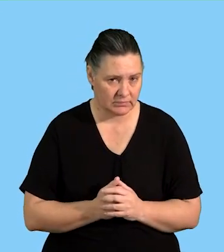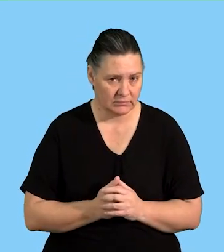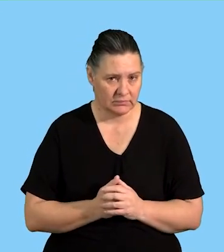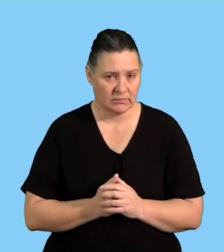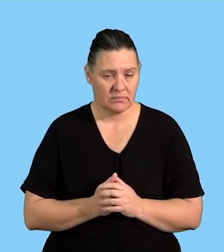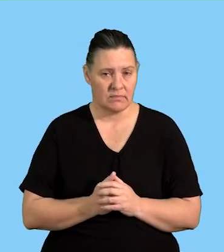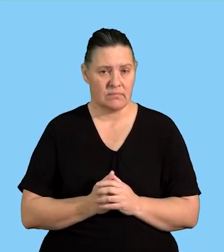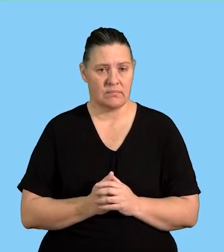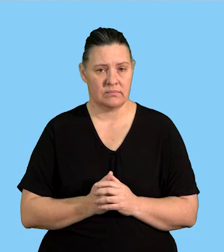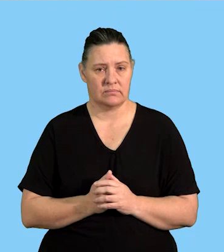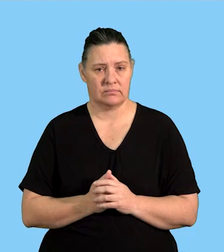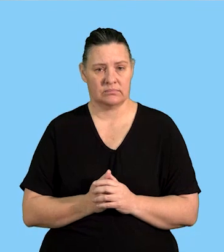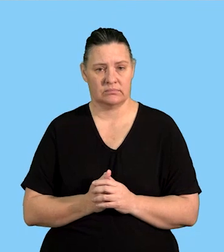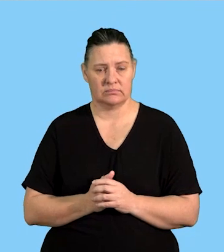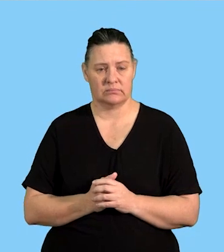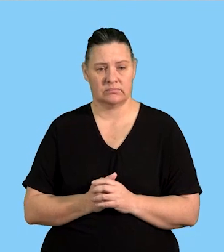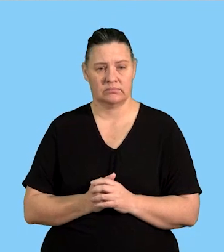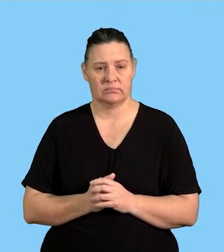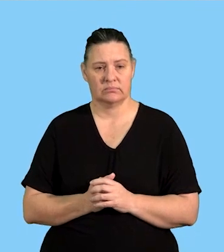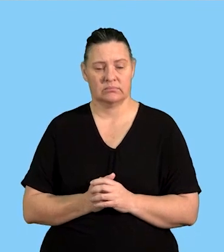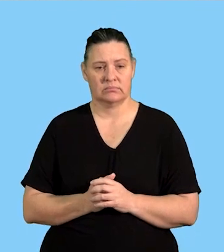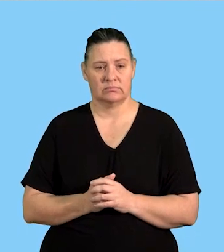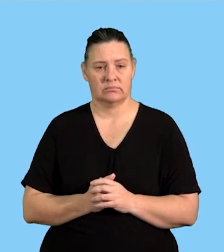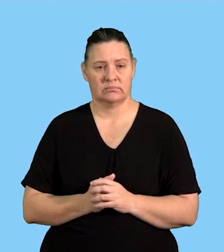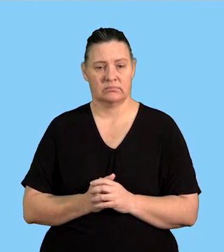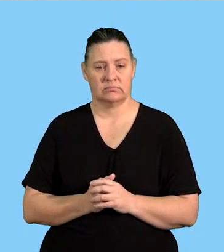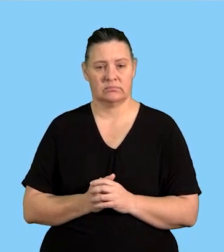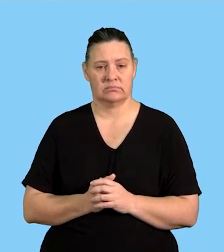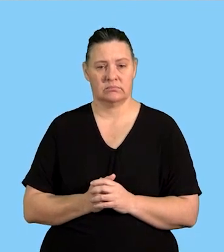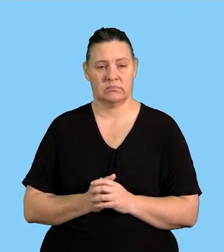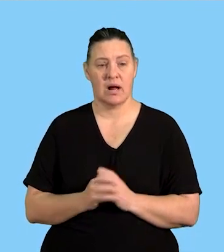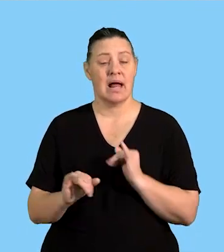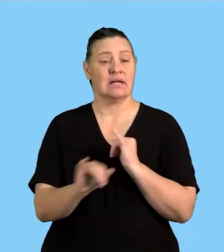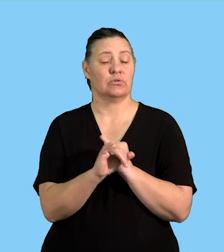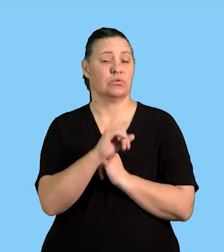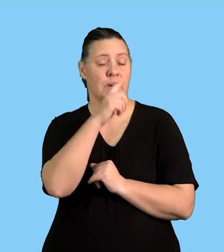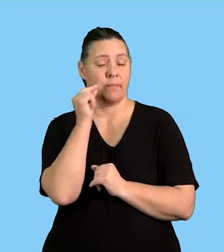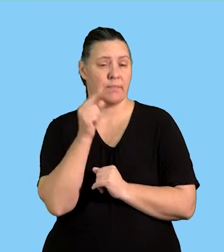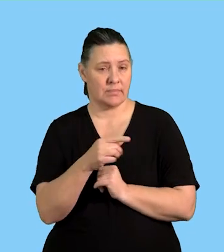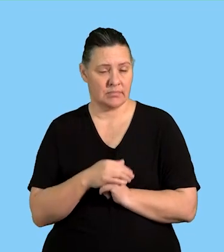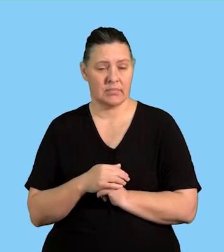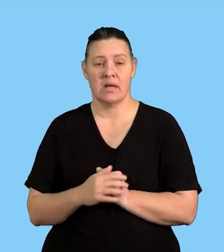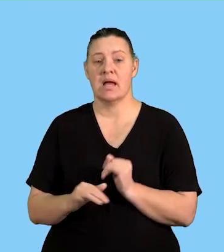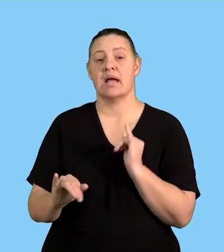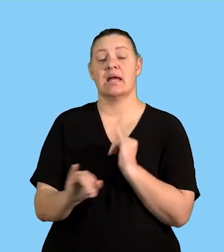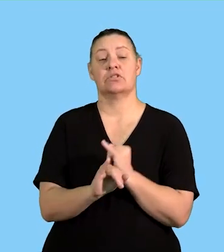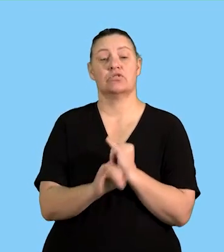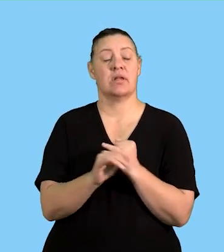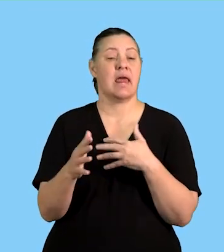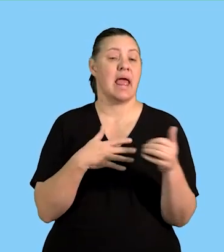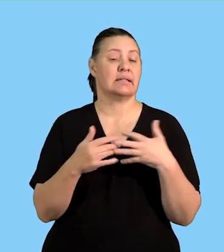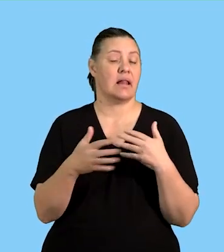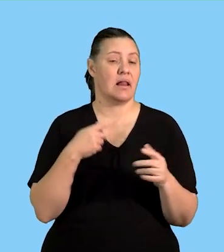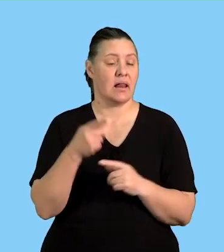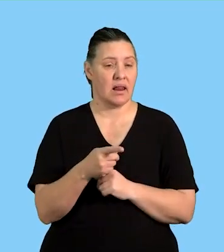we go about dealing with such a question? Now, name the institution. The